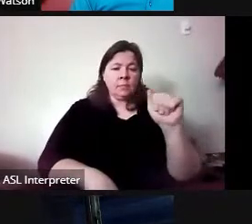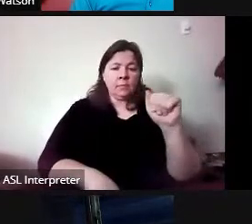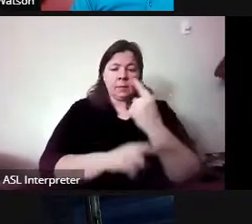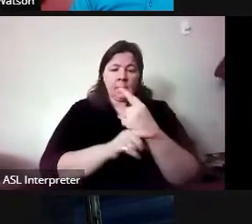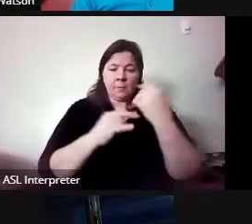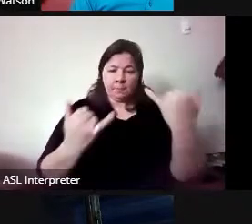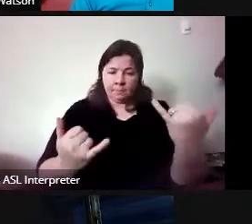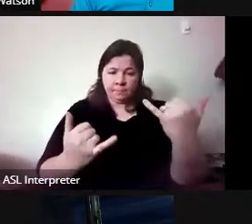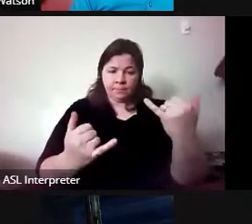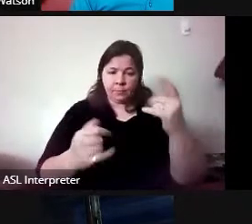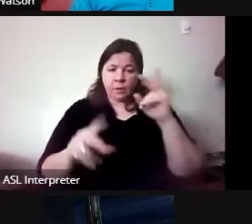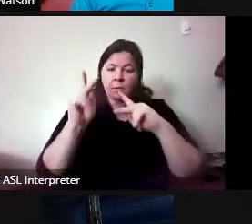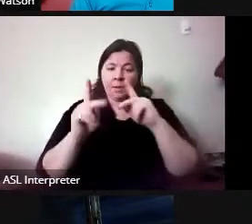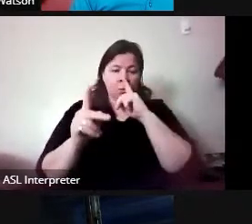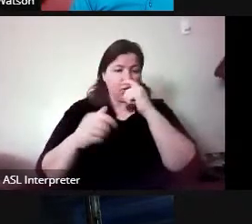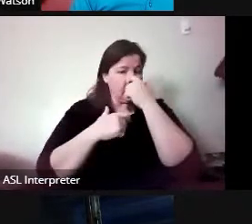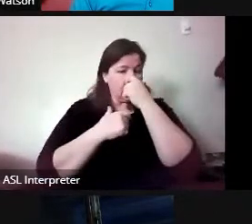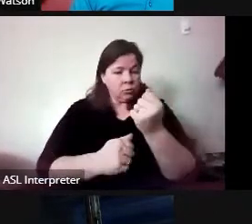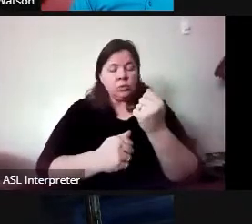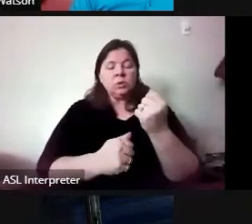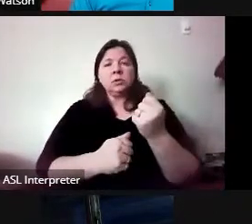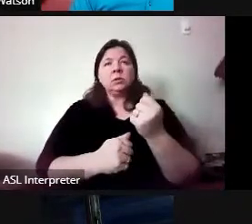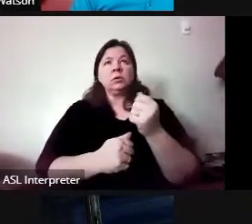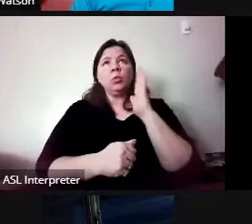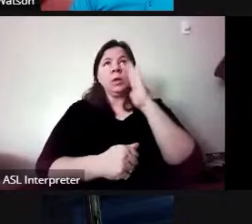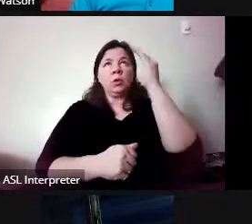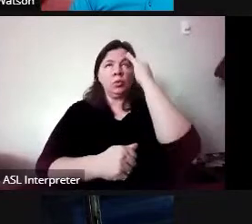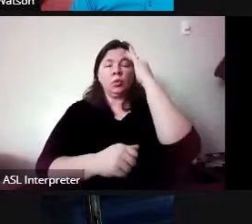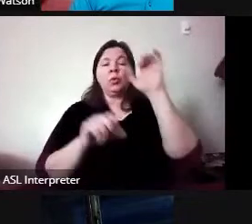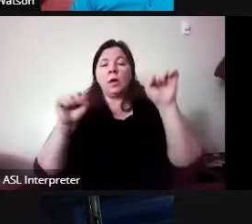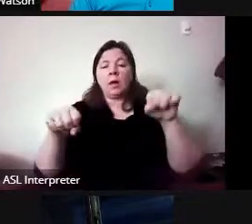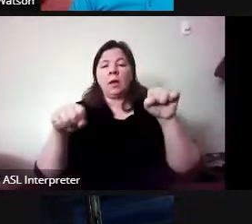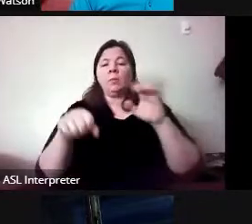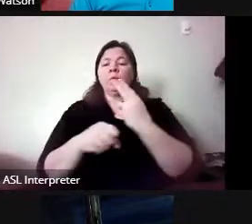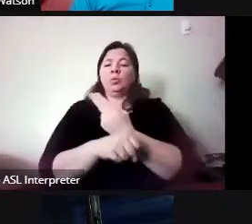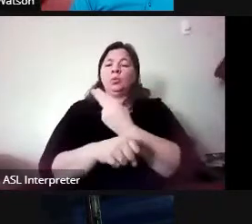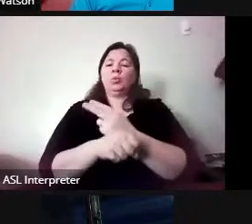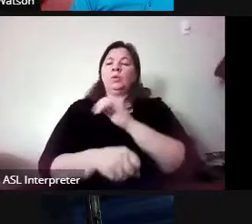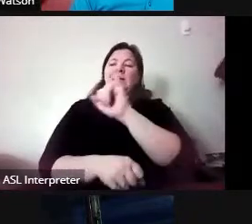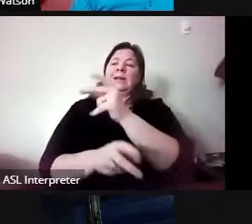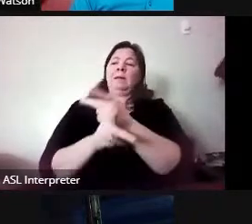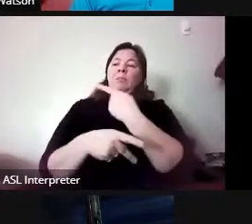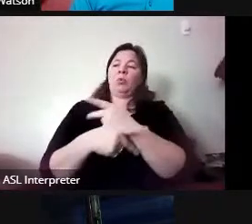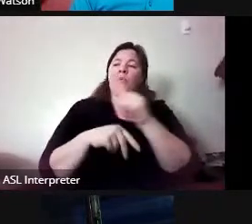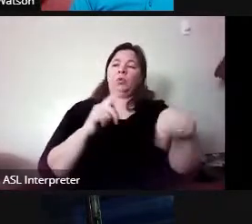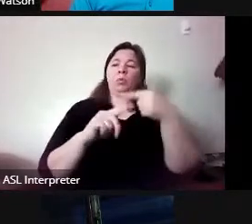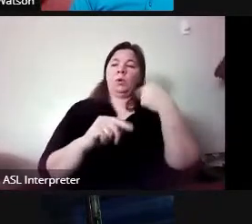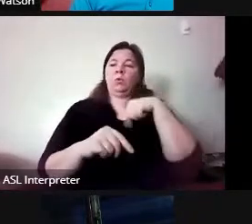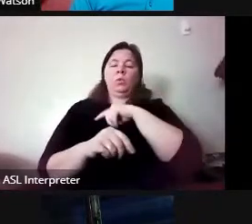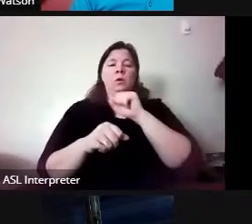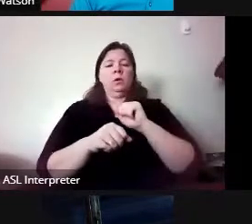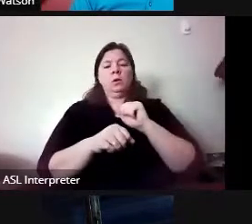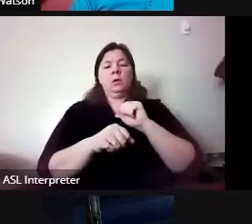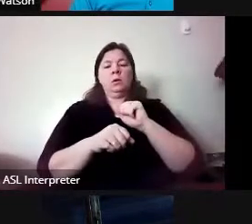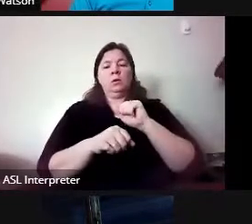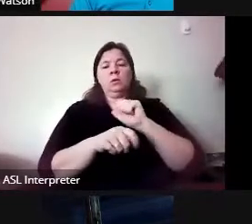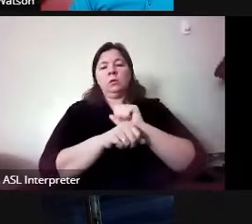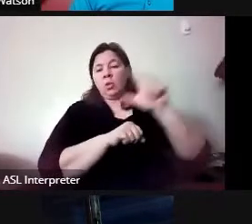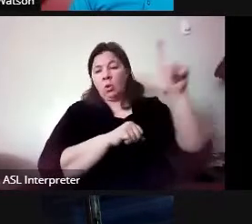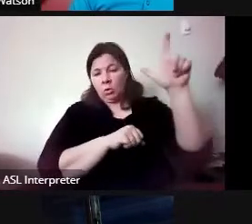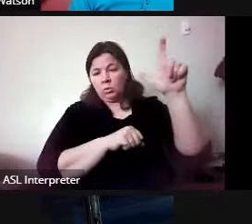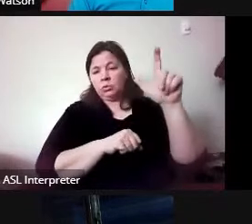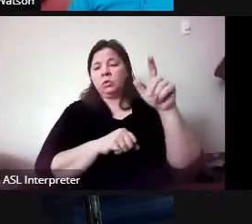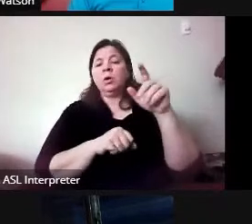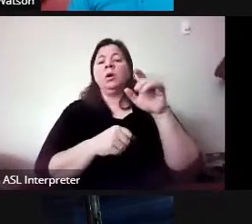people who are interested, and they'll know that they will be able to use that product when we launch. So yes, and we might